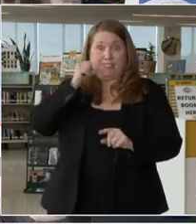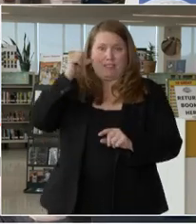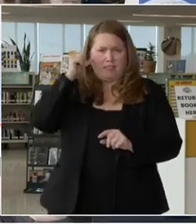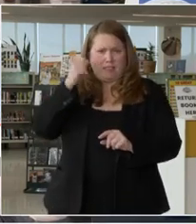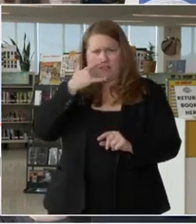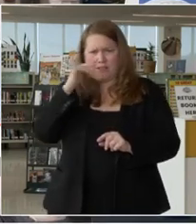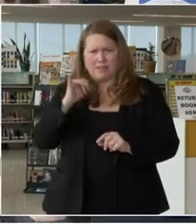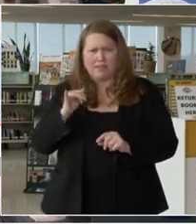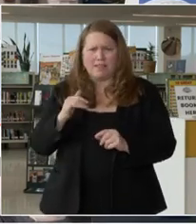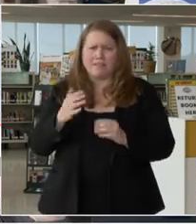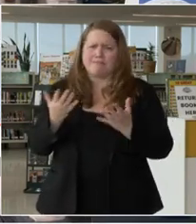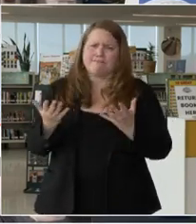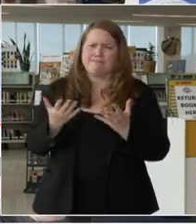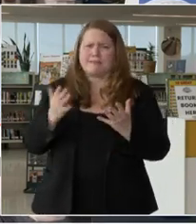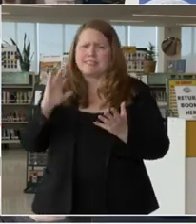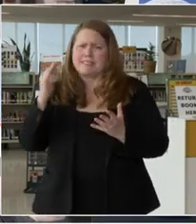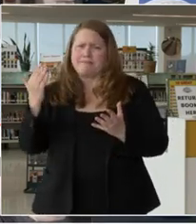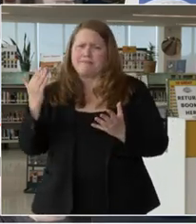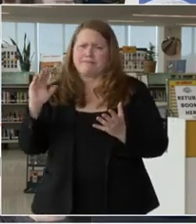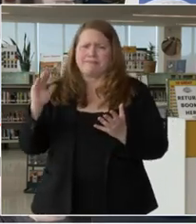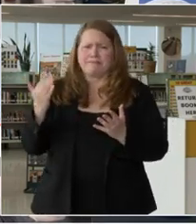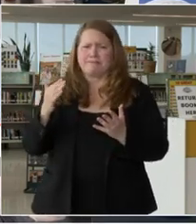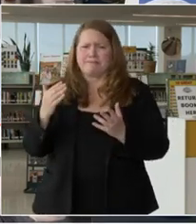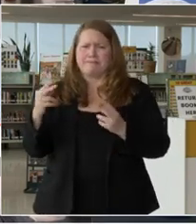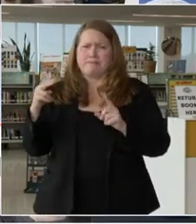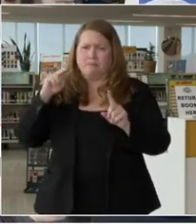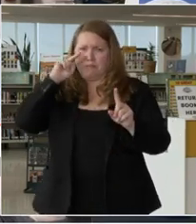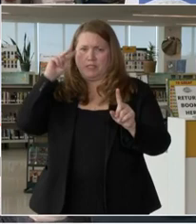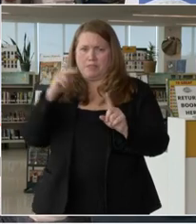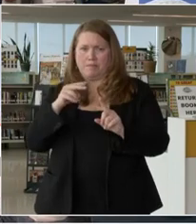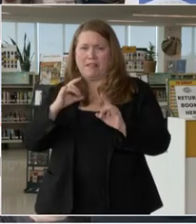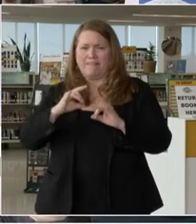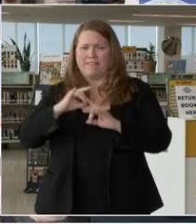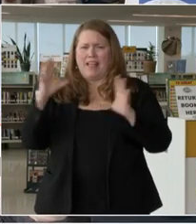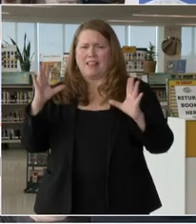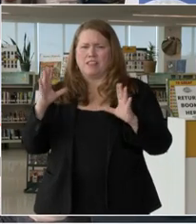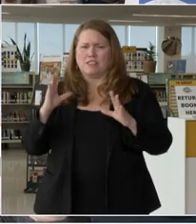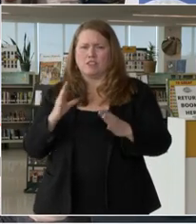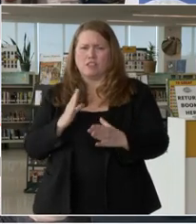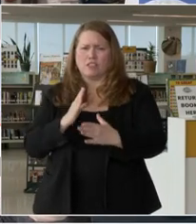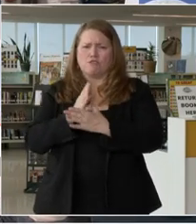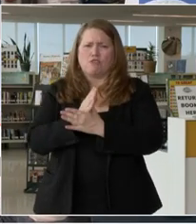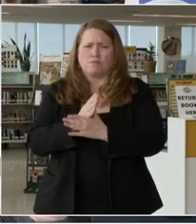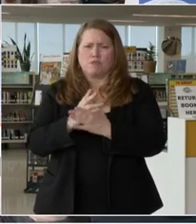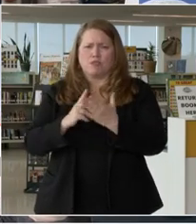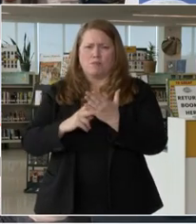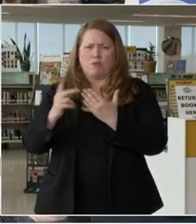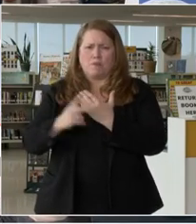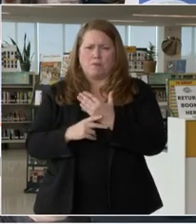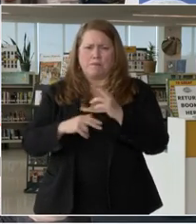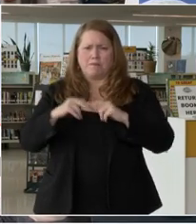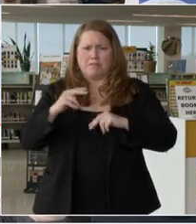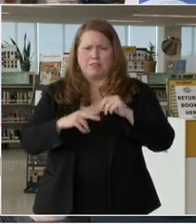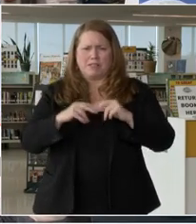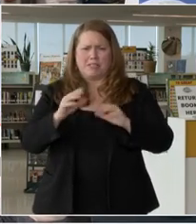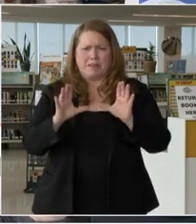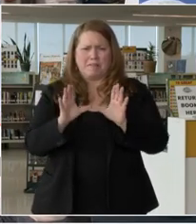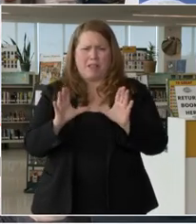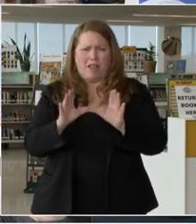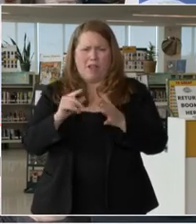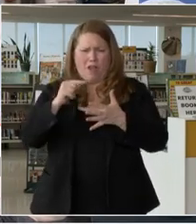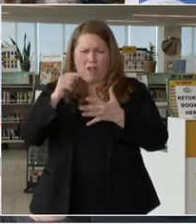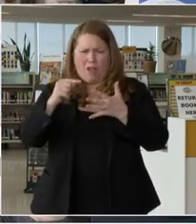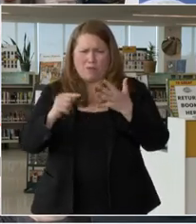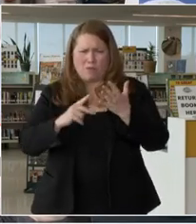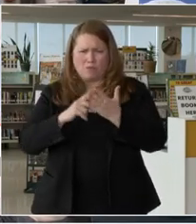there's the violence interrupters program, there's the building block, there's all these programs, but the